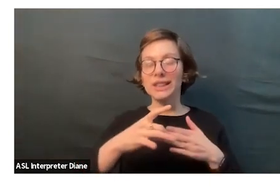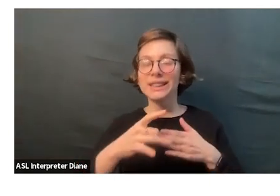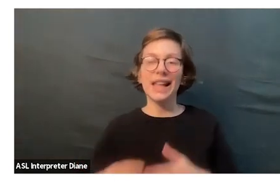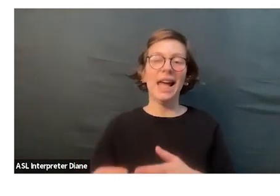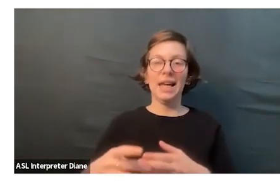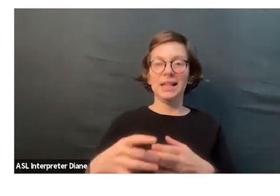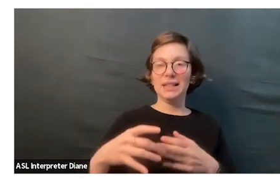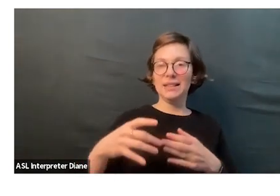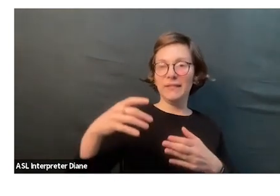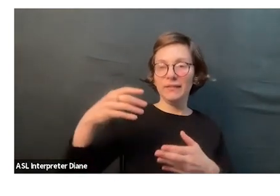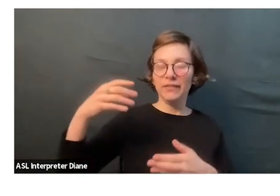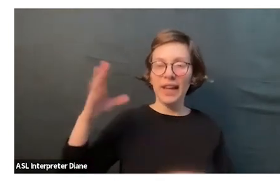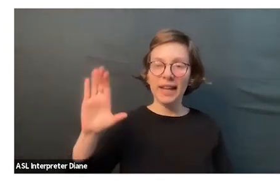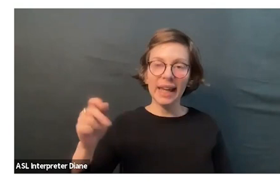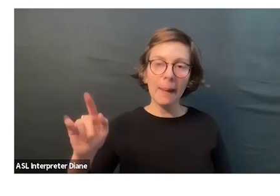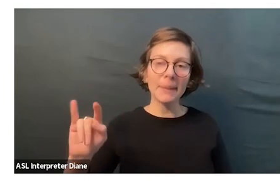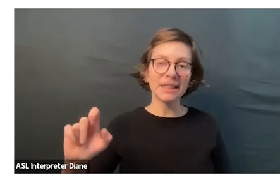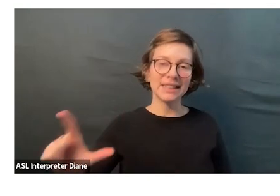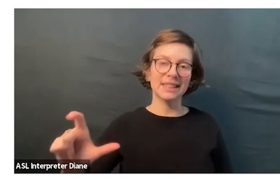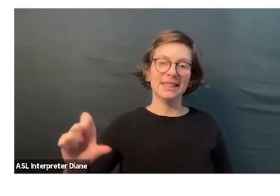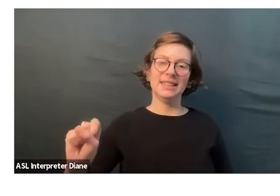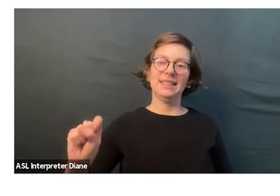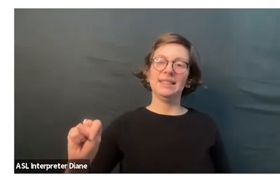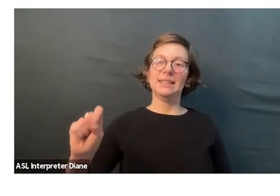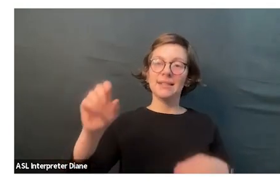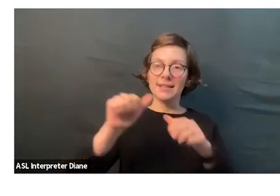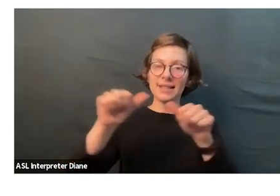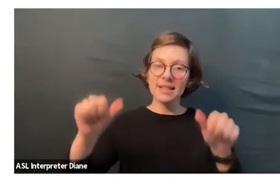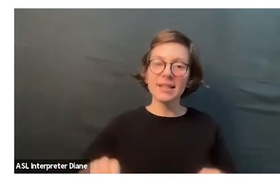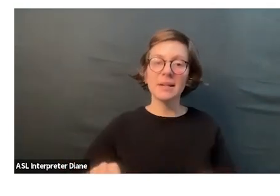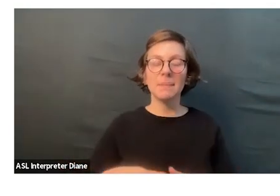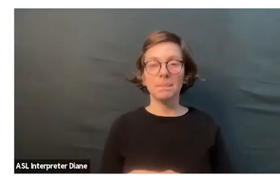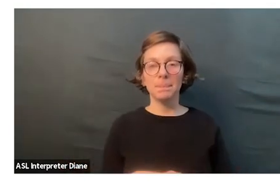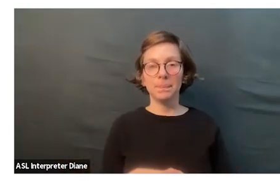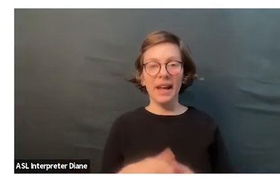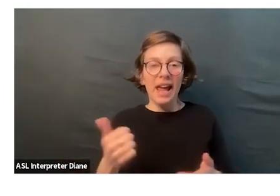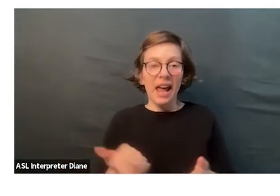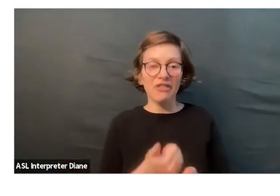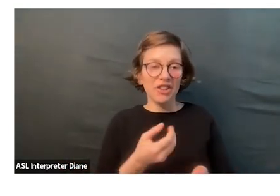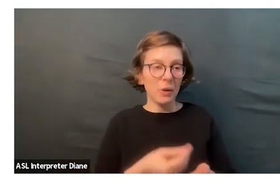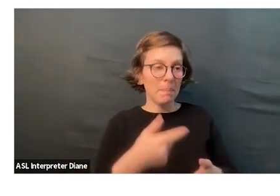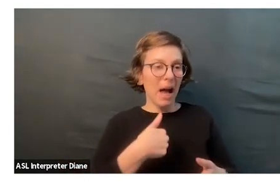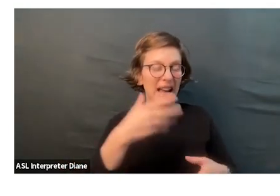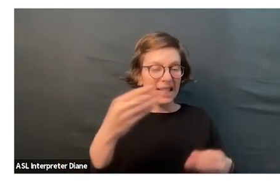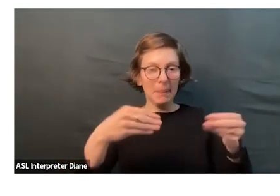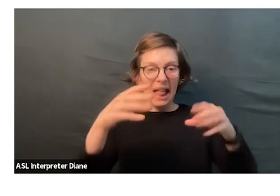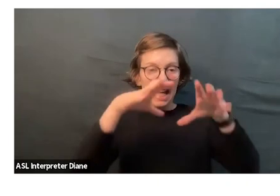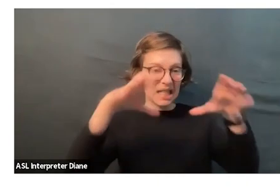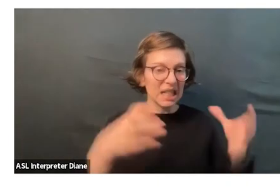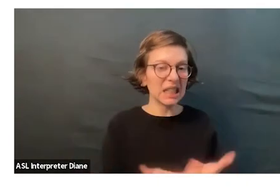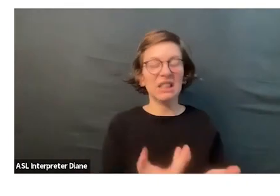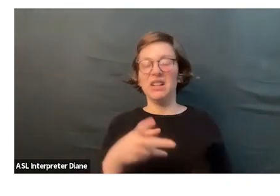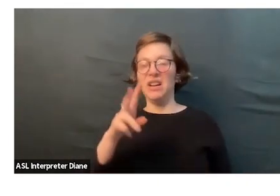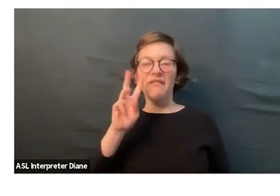areas. So in the Arabian Peninsula, the Bedouin and nomadic tribes are much like the nomadic tribes of the rest of the world. They